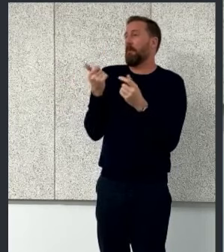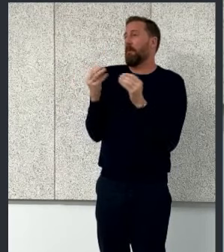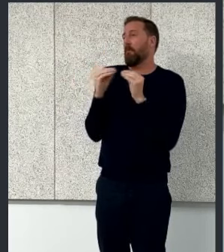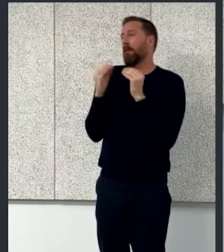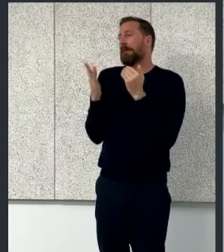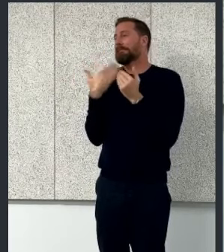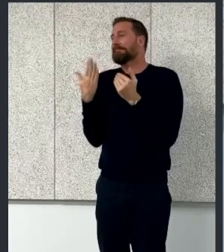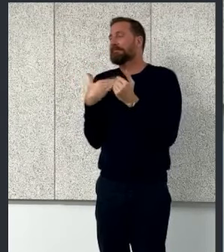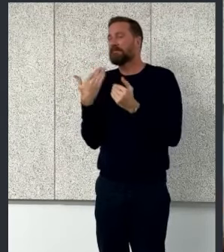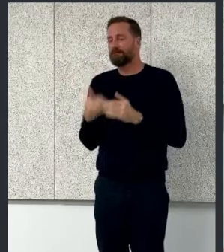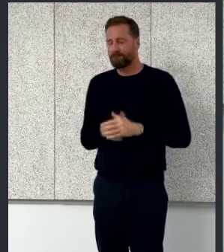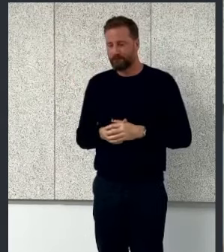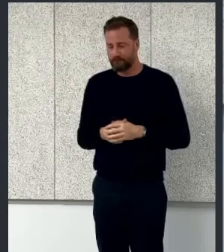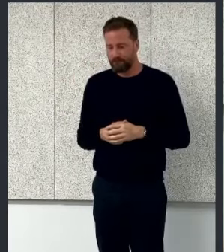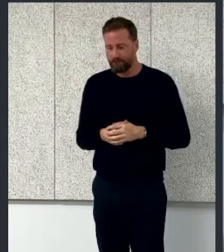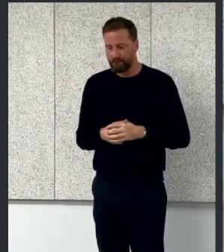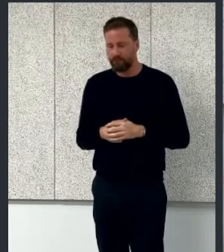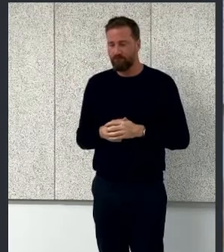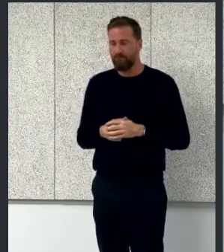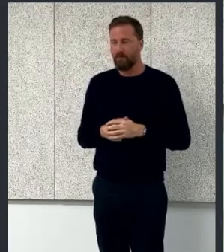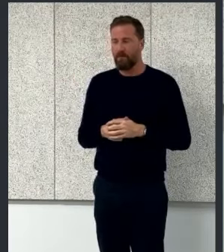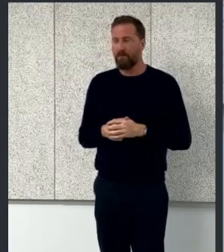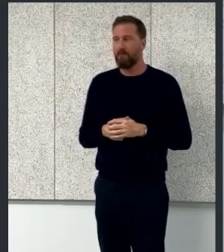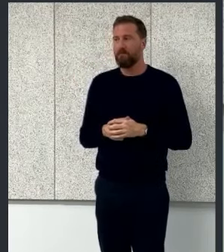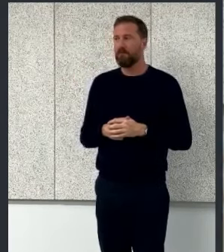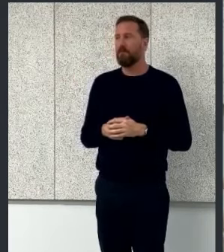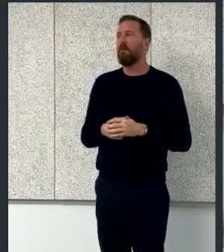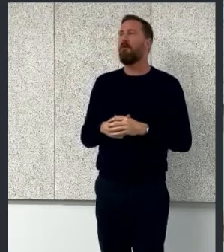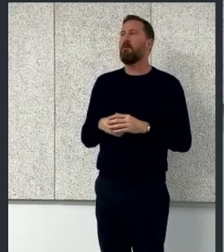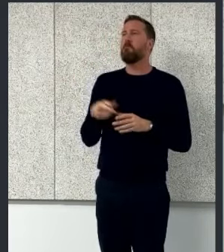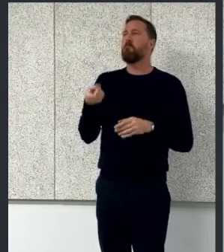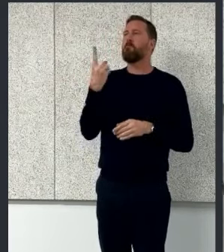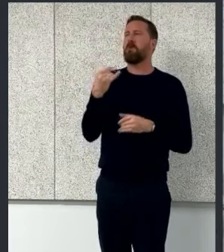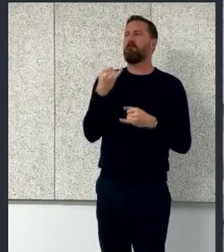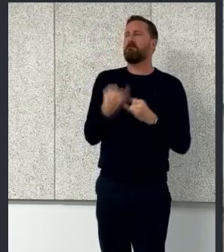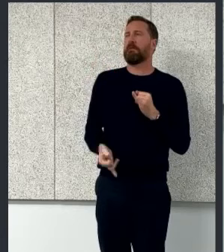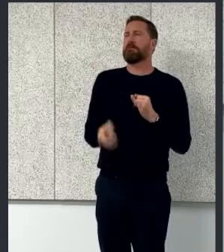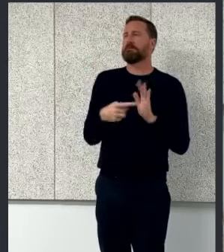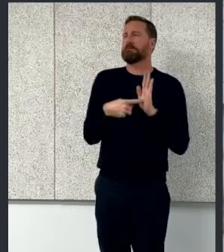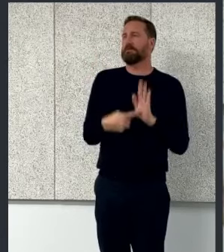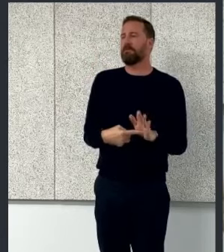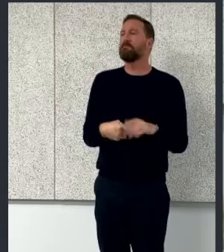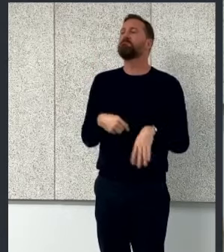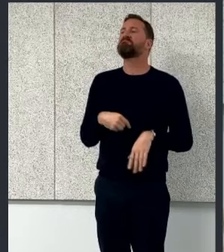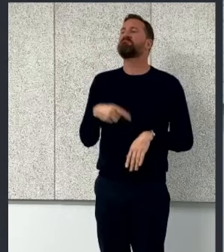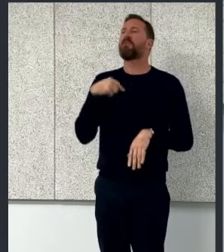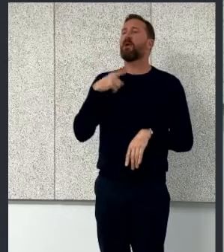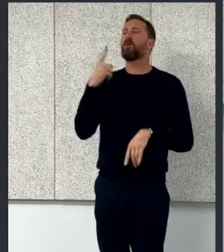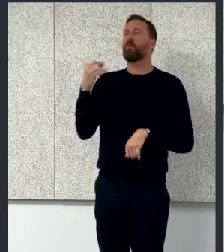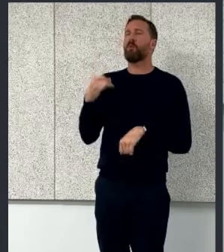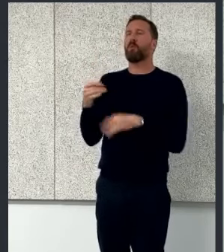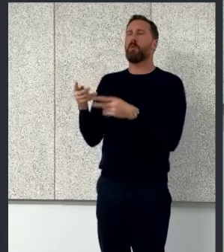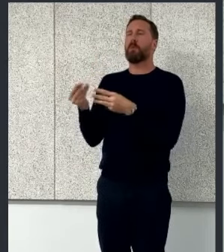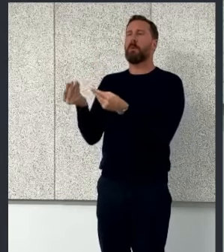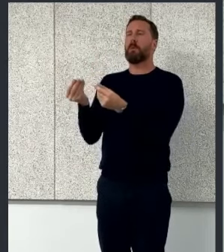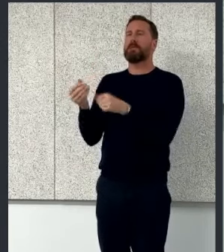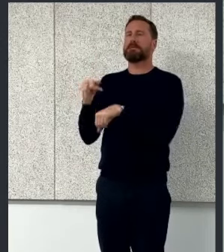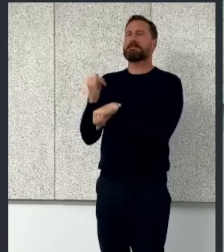easier. Yeah. To just give one final example, when I went to a site visit in